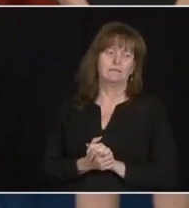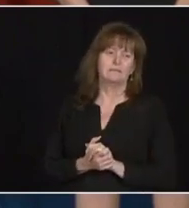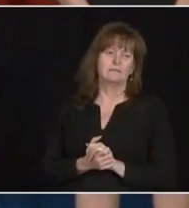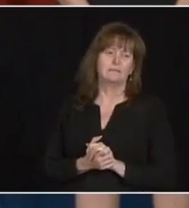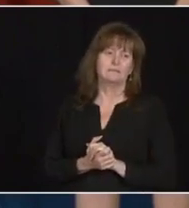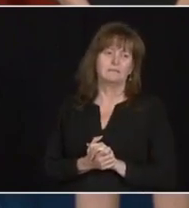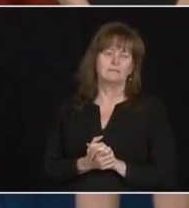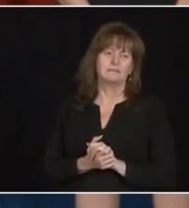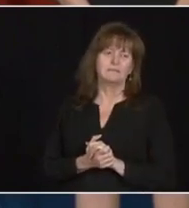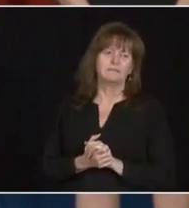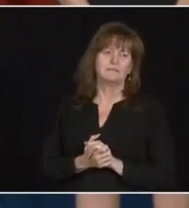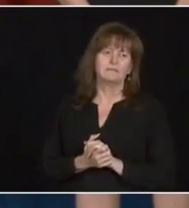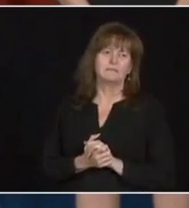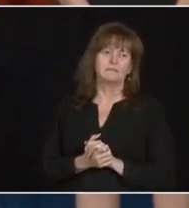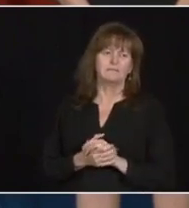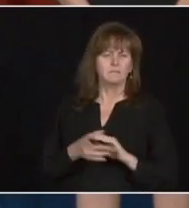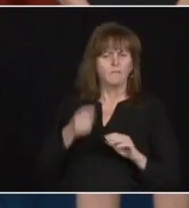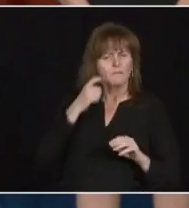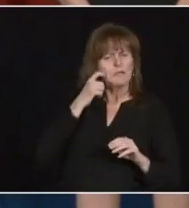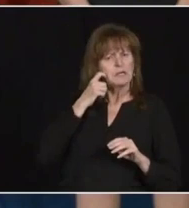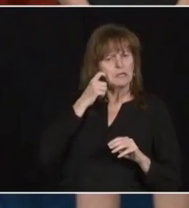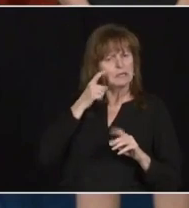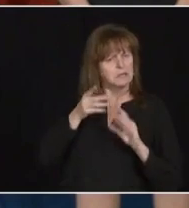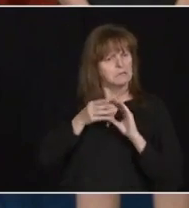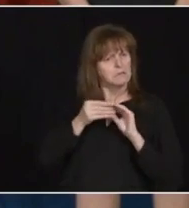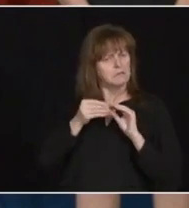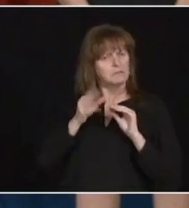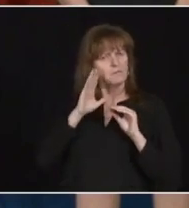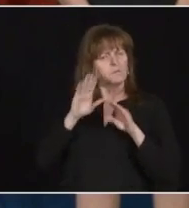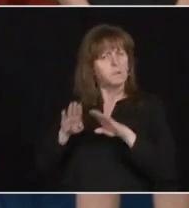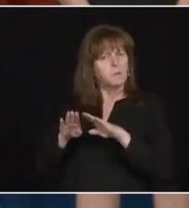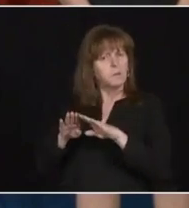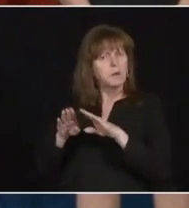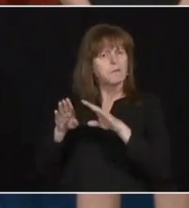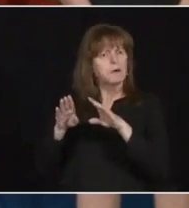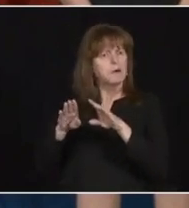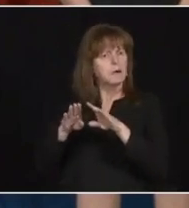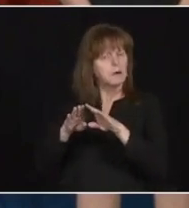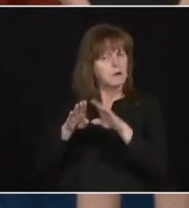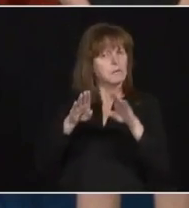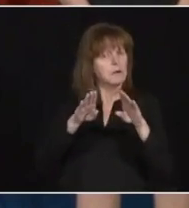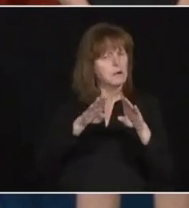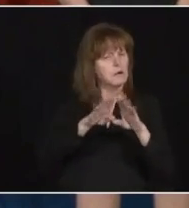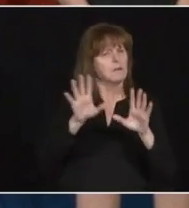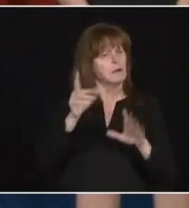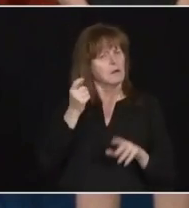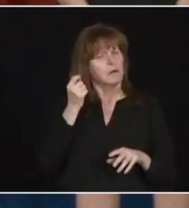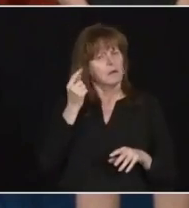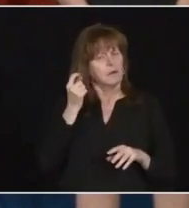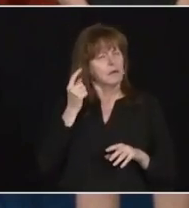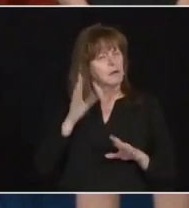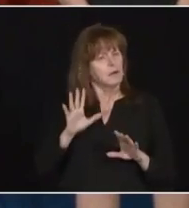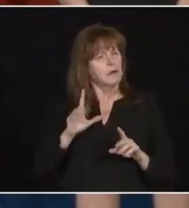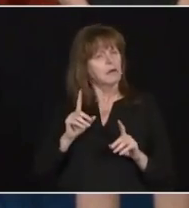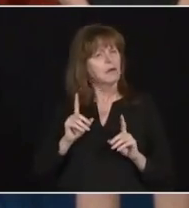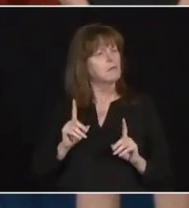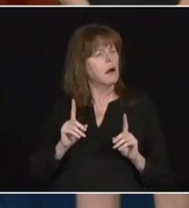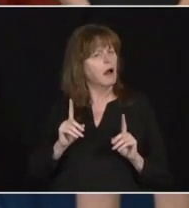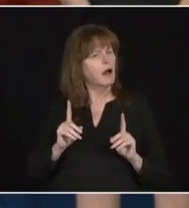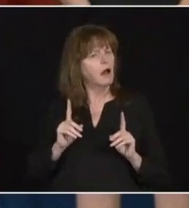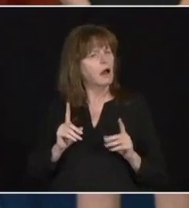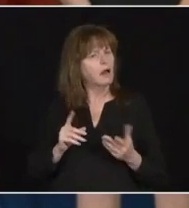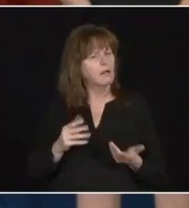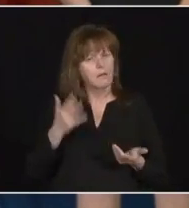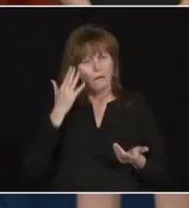up the economy ever so slightly. But I'm curious why random community testing has not started